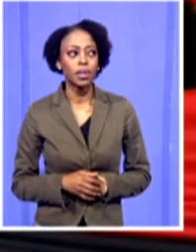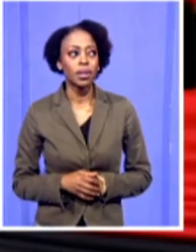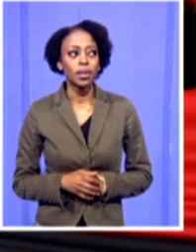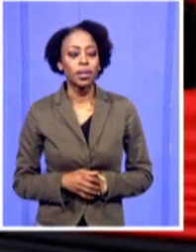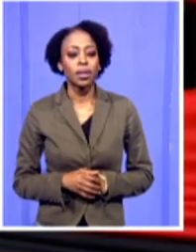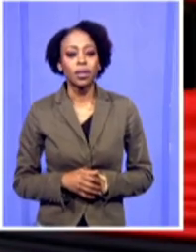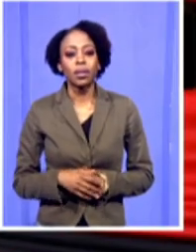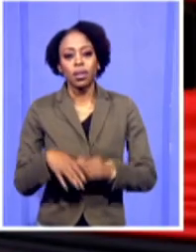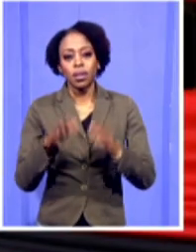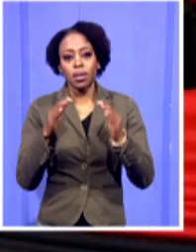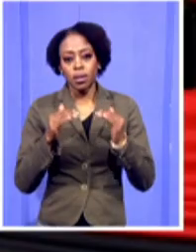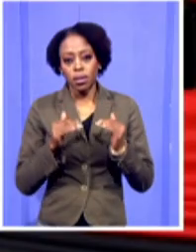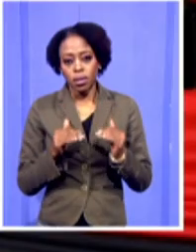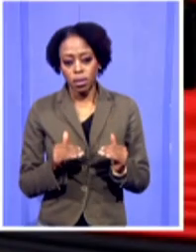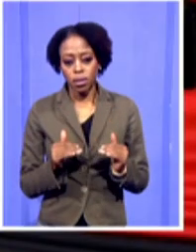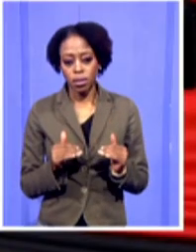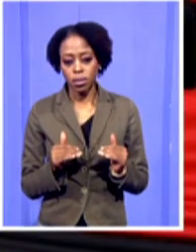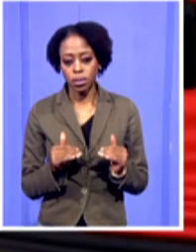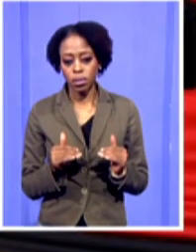Followed by,